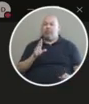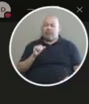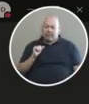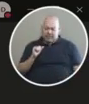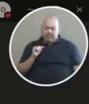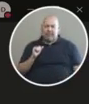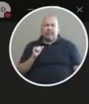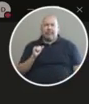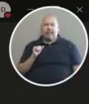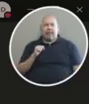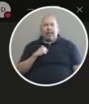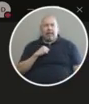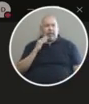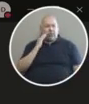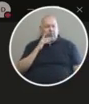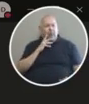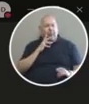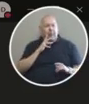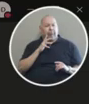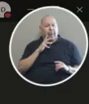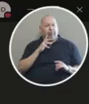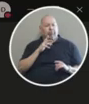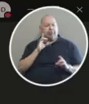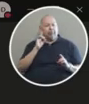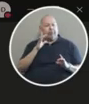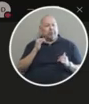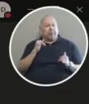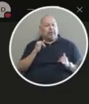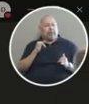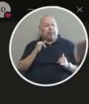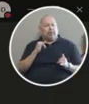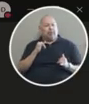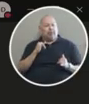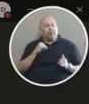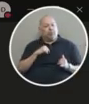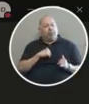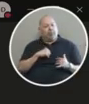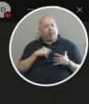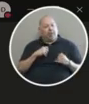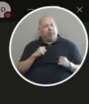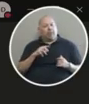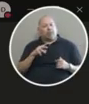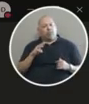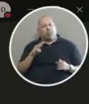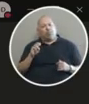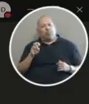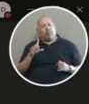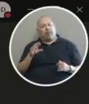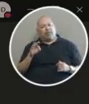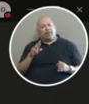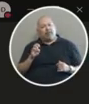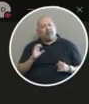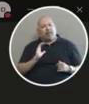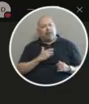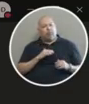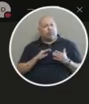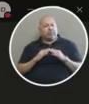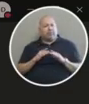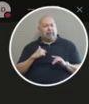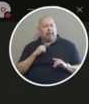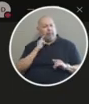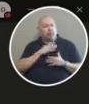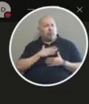Party. I know we're facing a crisis which hits right at the heart of health and welfare of our city. I do appreciate